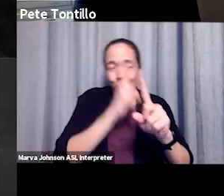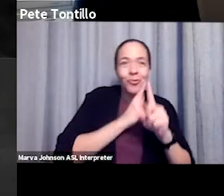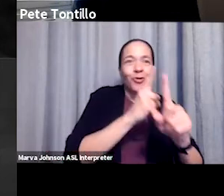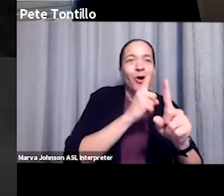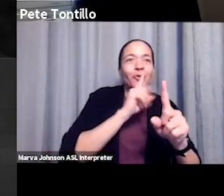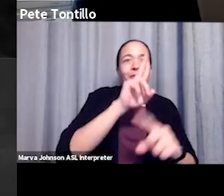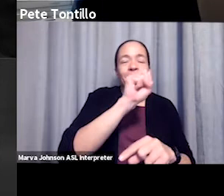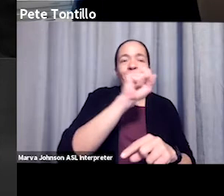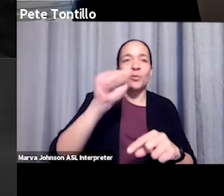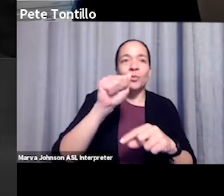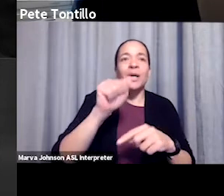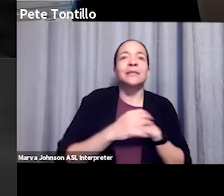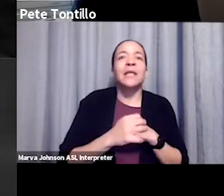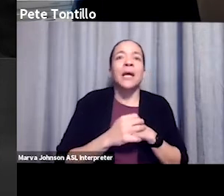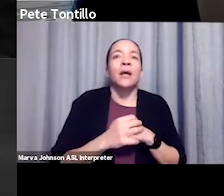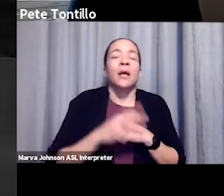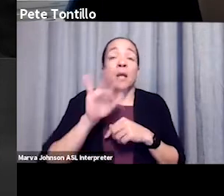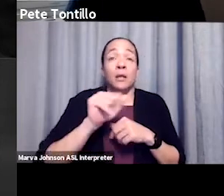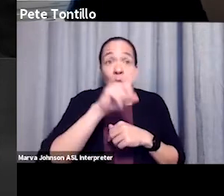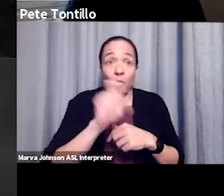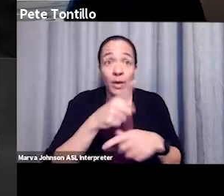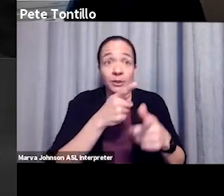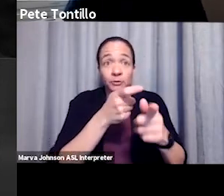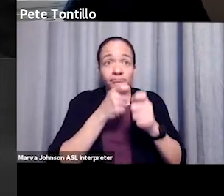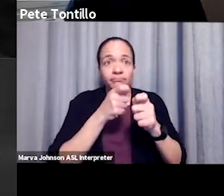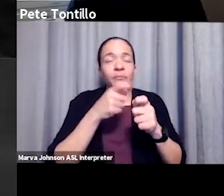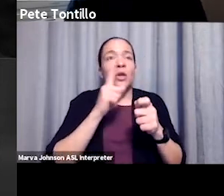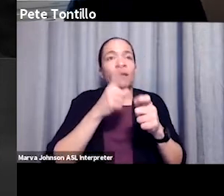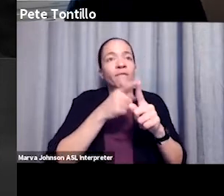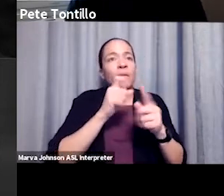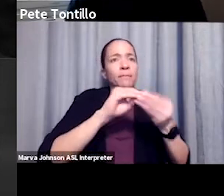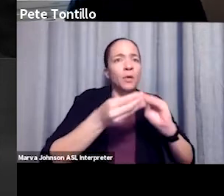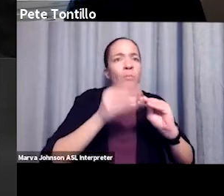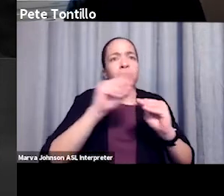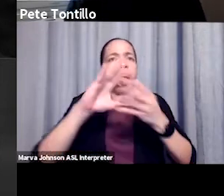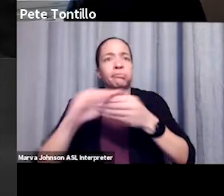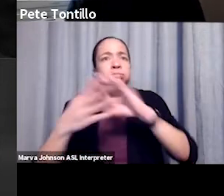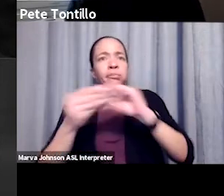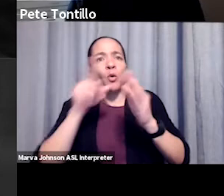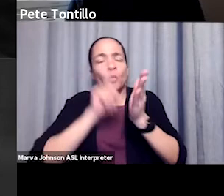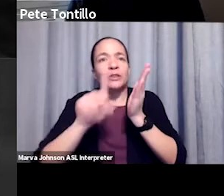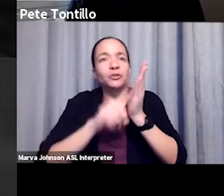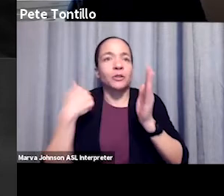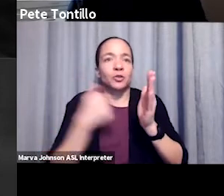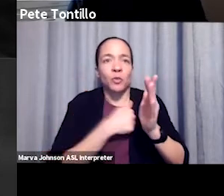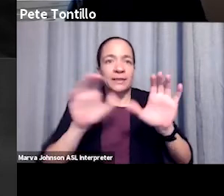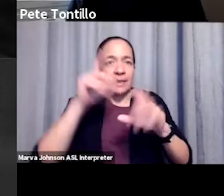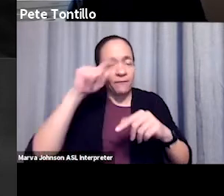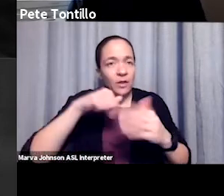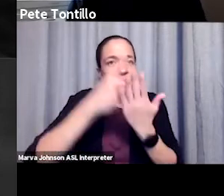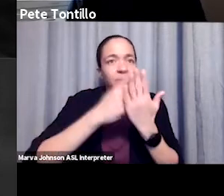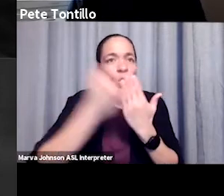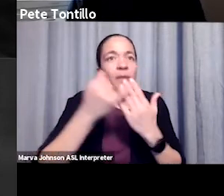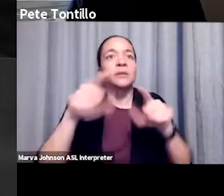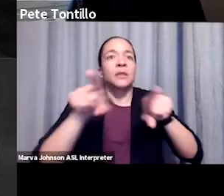drawn from, original qualitative and quantitative research we had done as part of this project, as well as research that's been shared